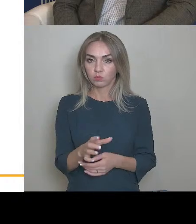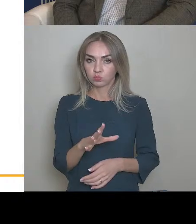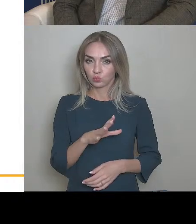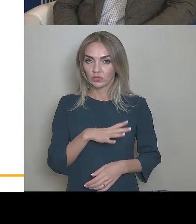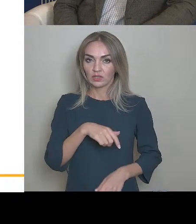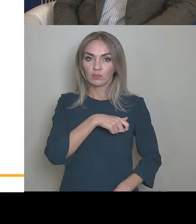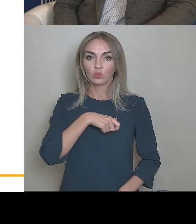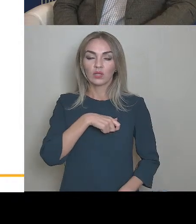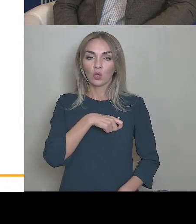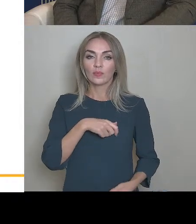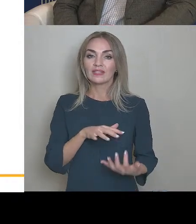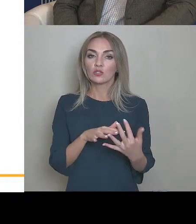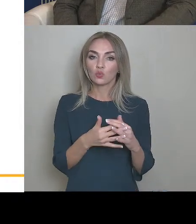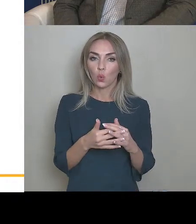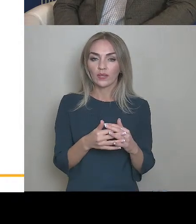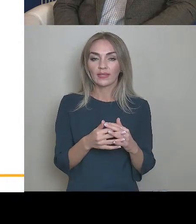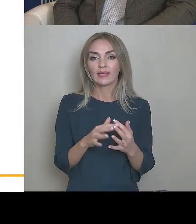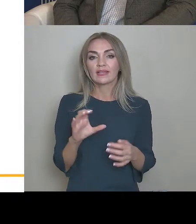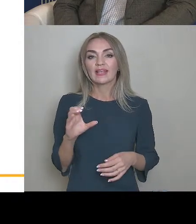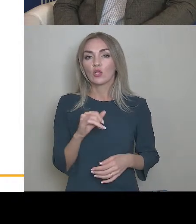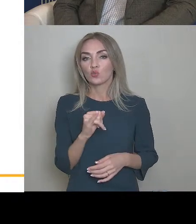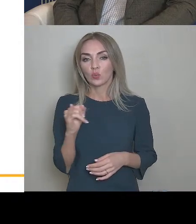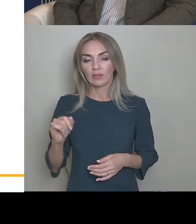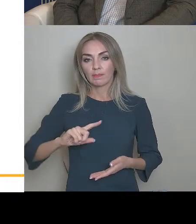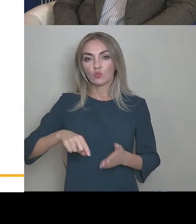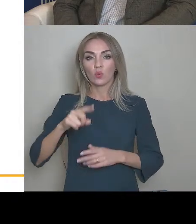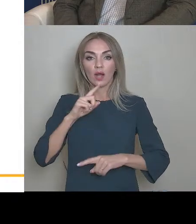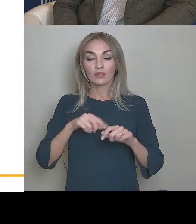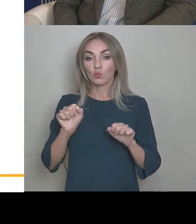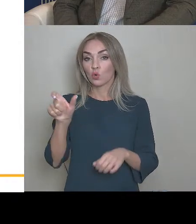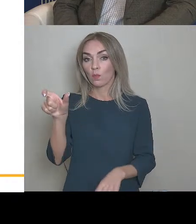requirement, namely to run